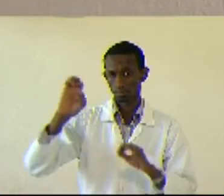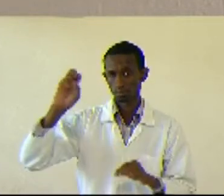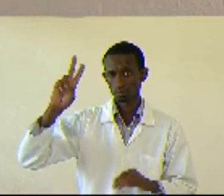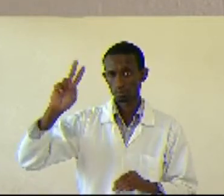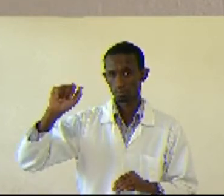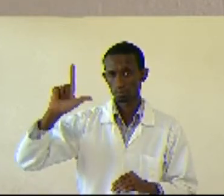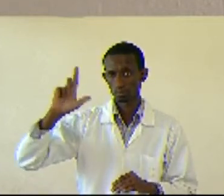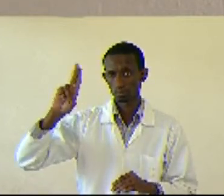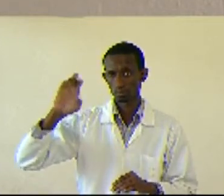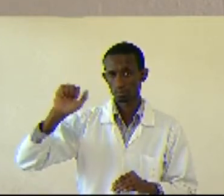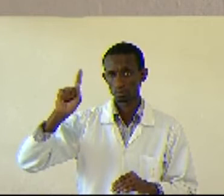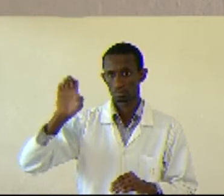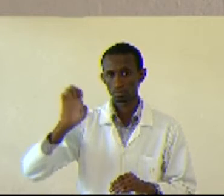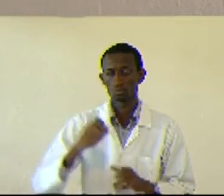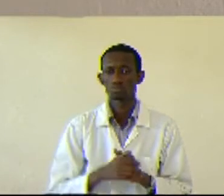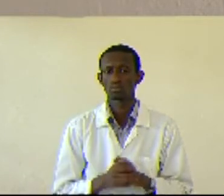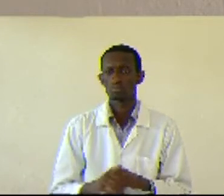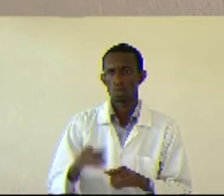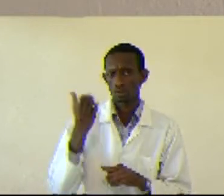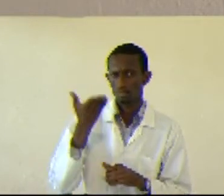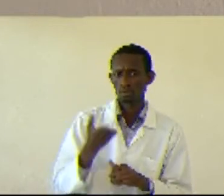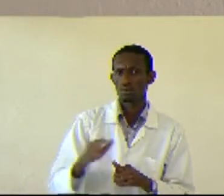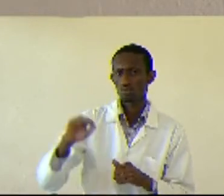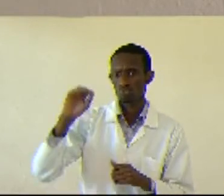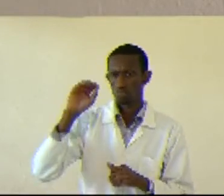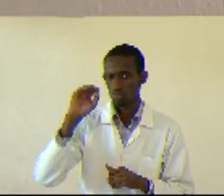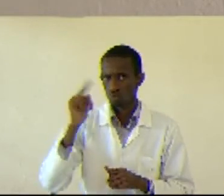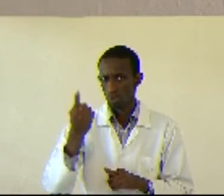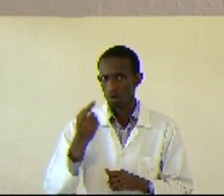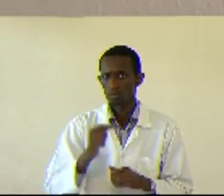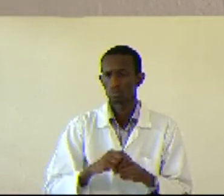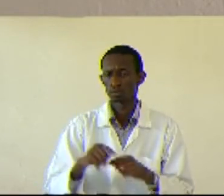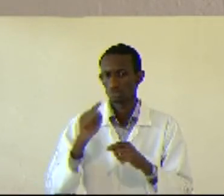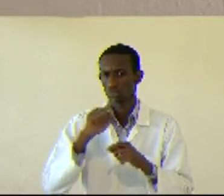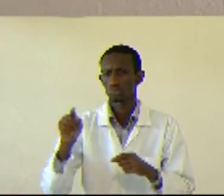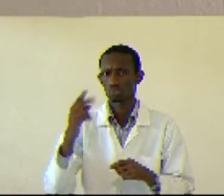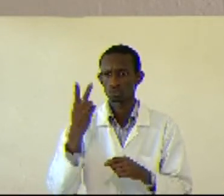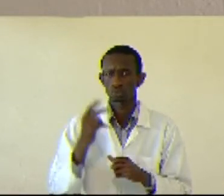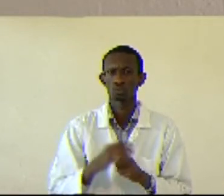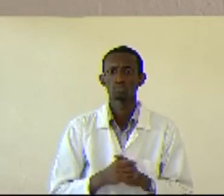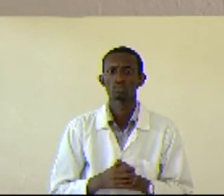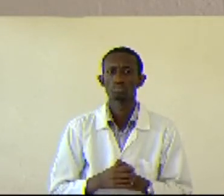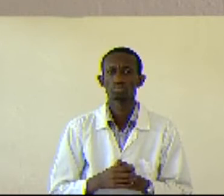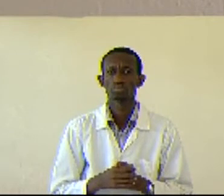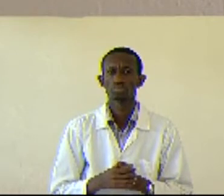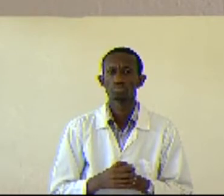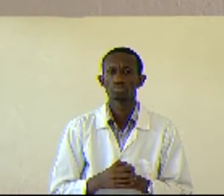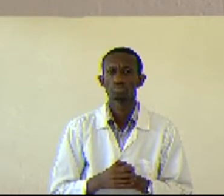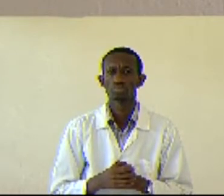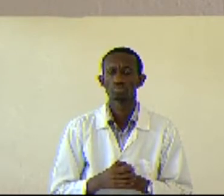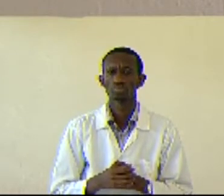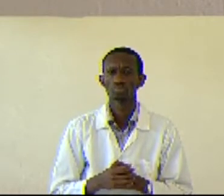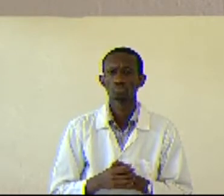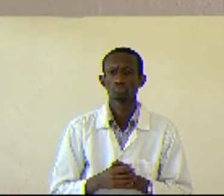these integrals. 1 integral of 2 of square root of 1 minus